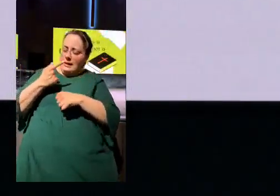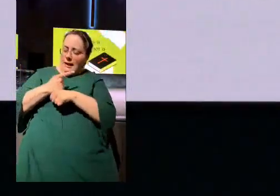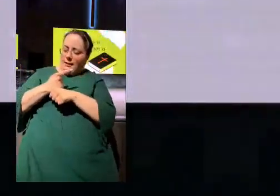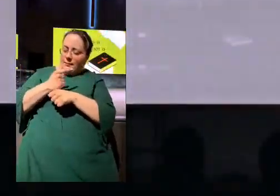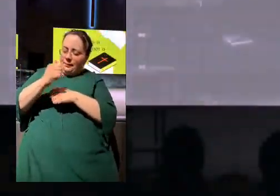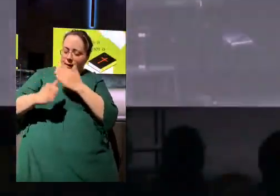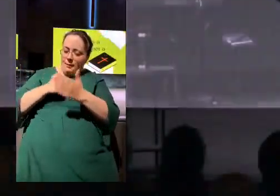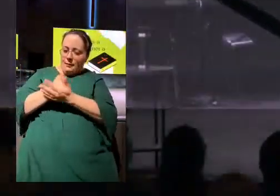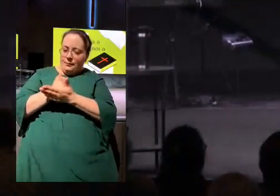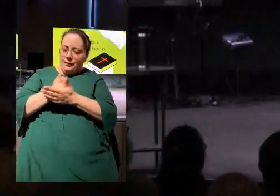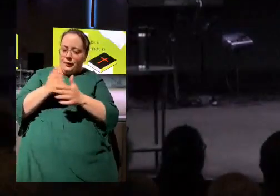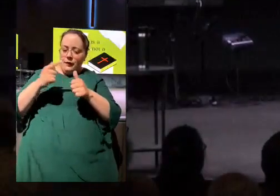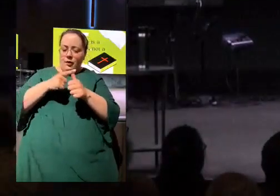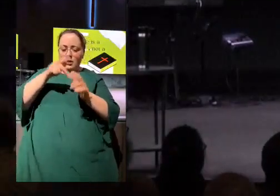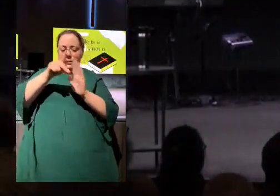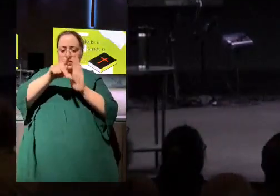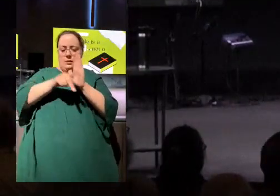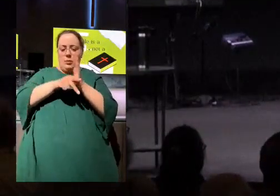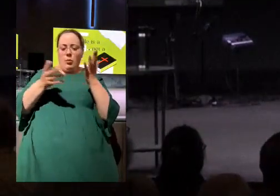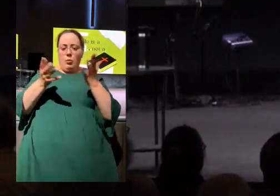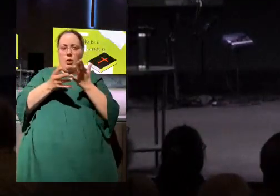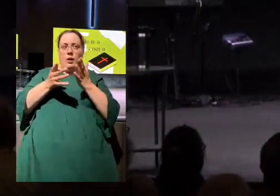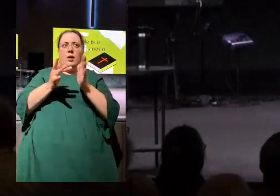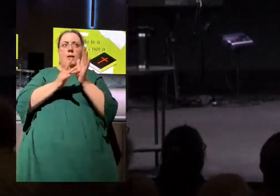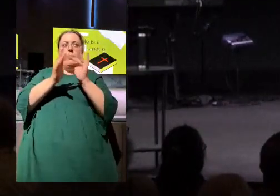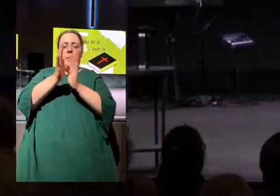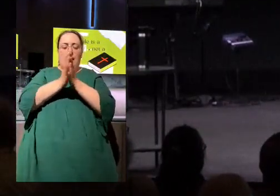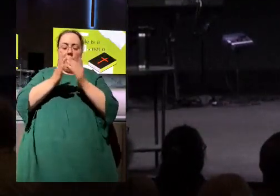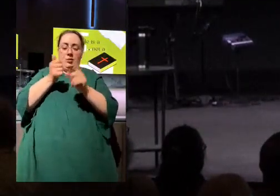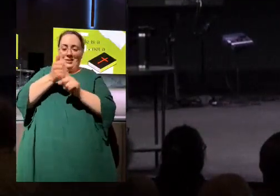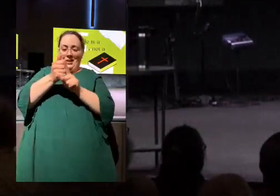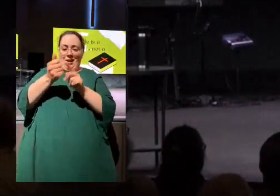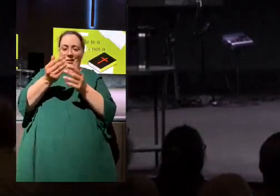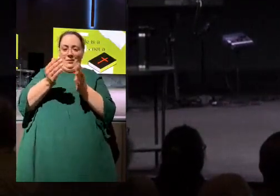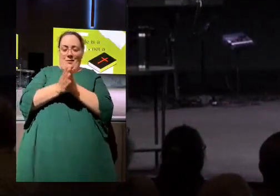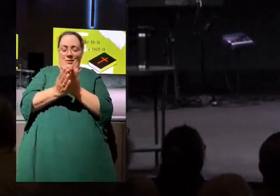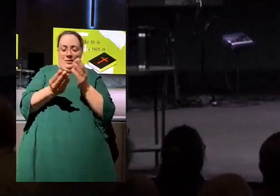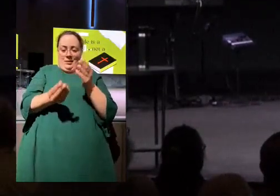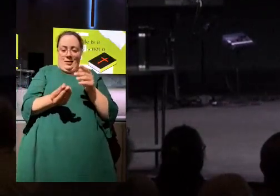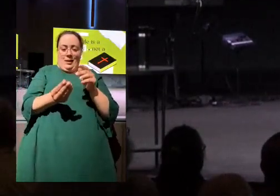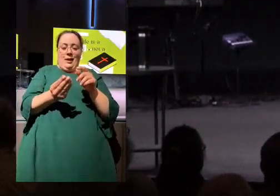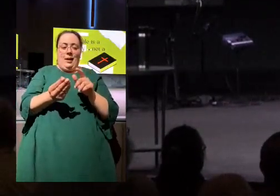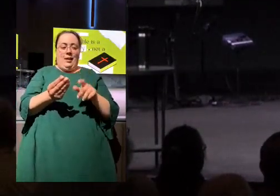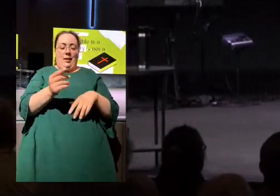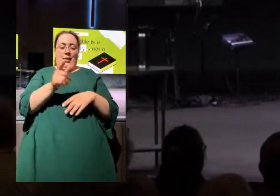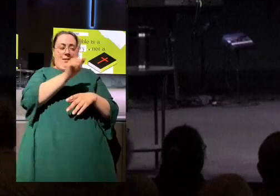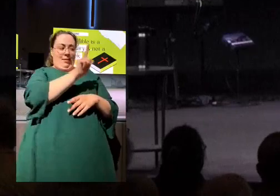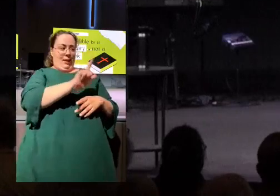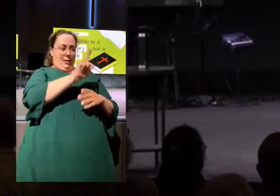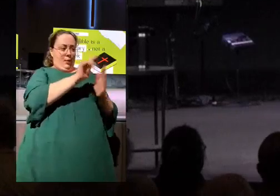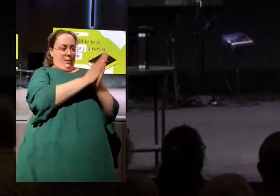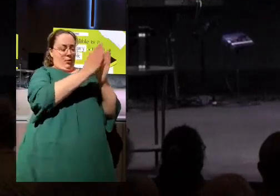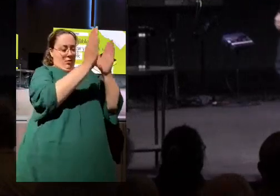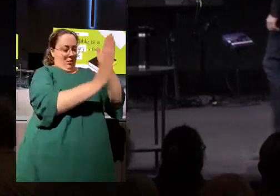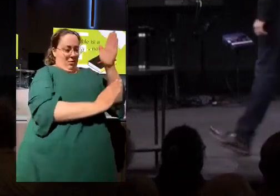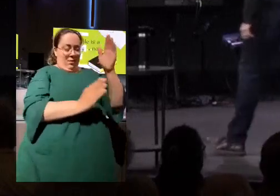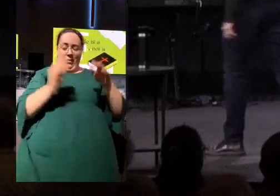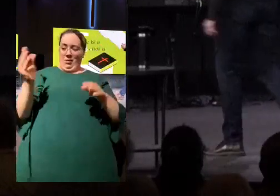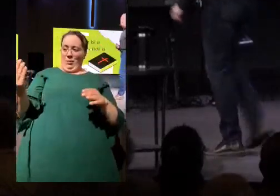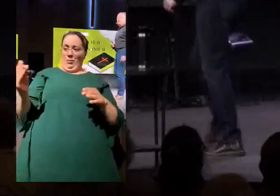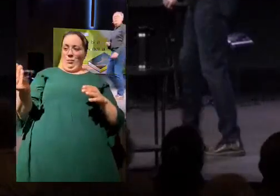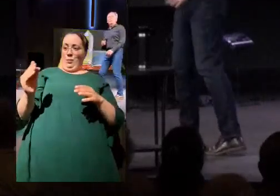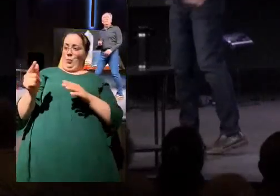First principle, the Bible is a library, not a book. The Bible is a library, not a book. What do